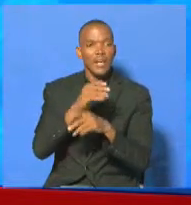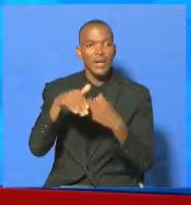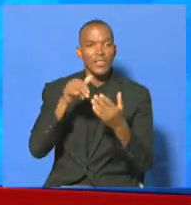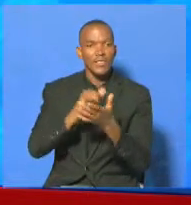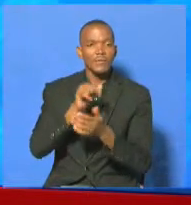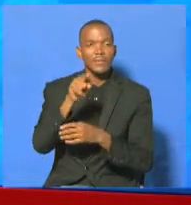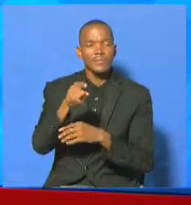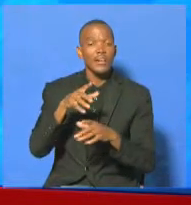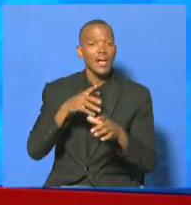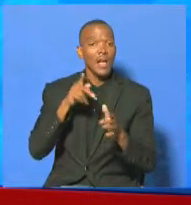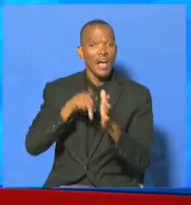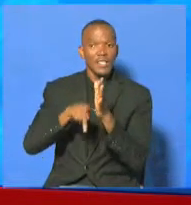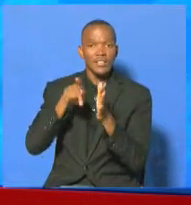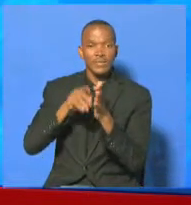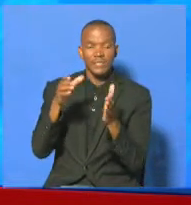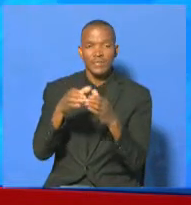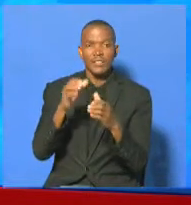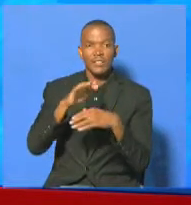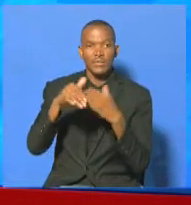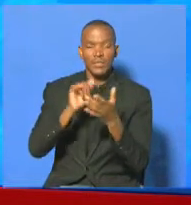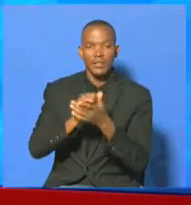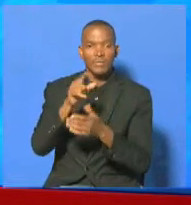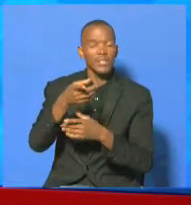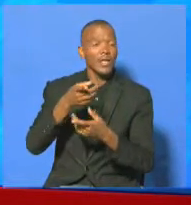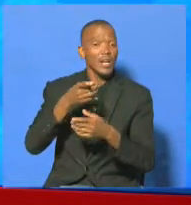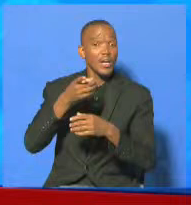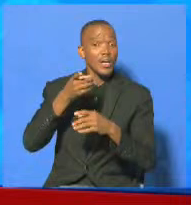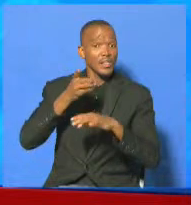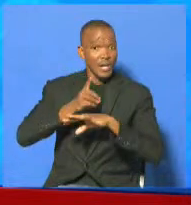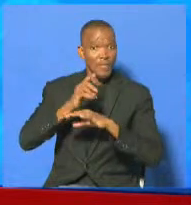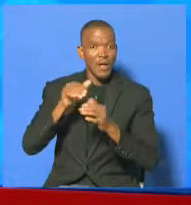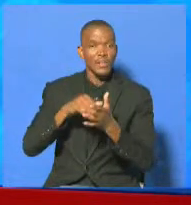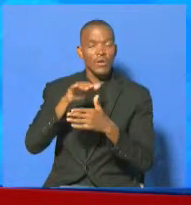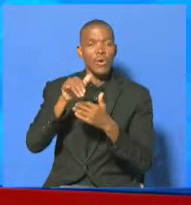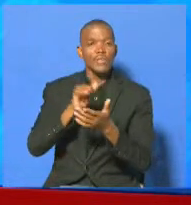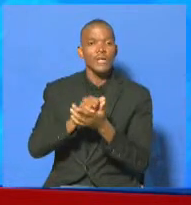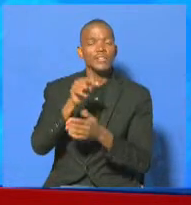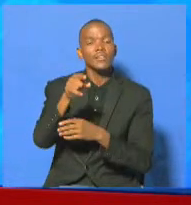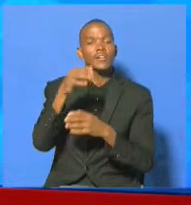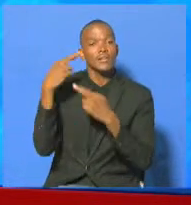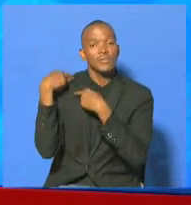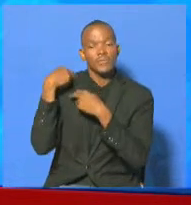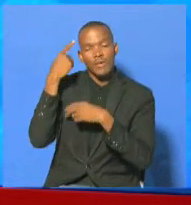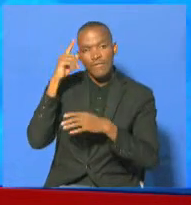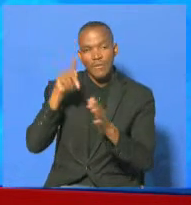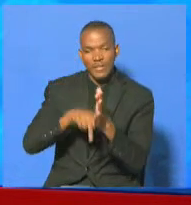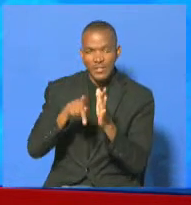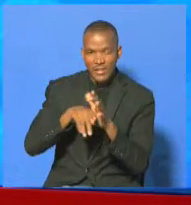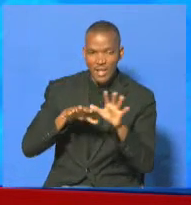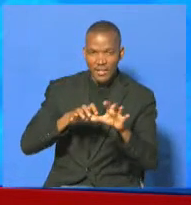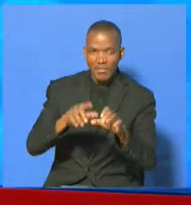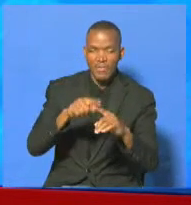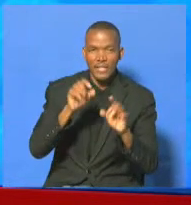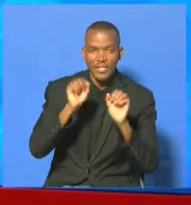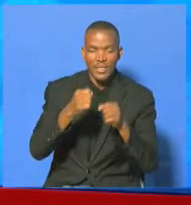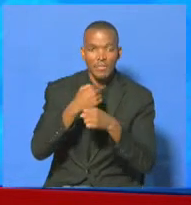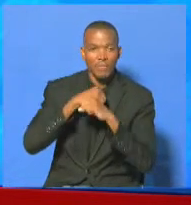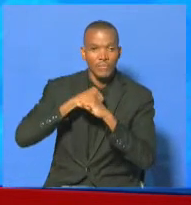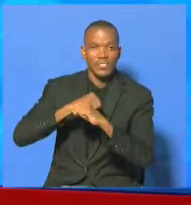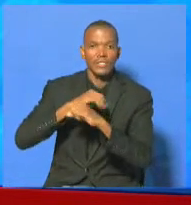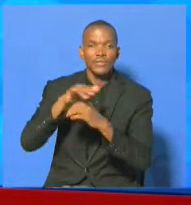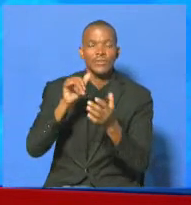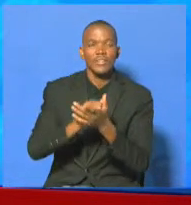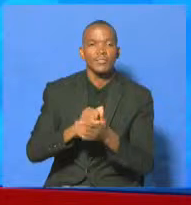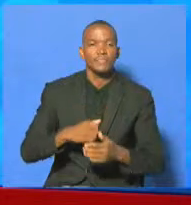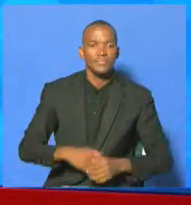say hunting is an uncut diamond and stressed the role of hunters in maintaining biodiversity in ecosystem.